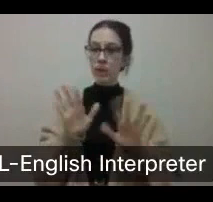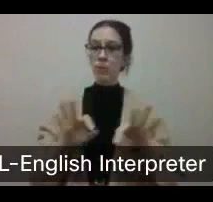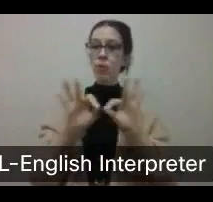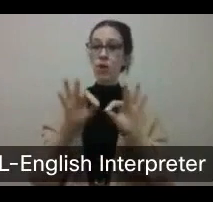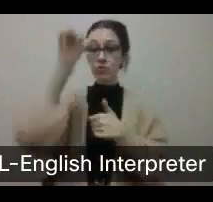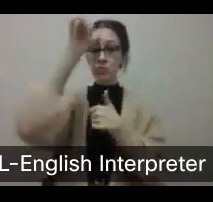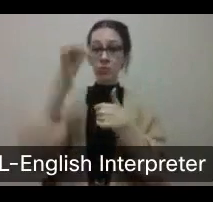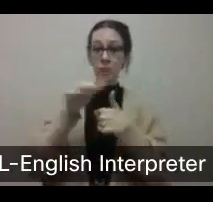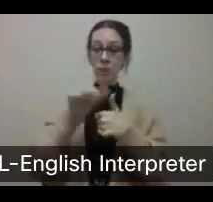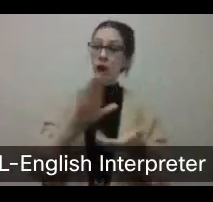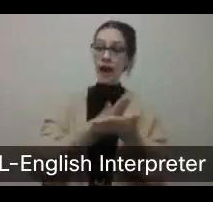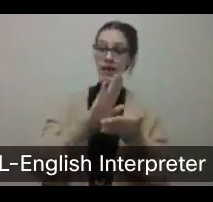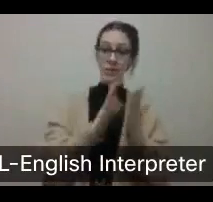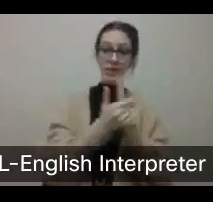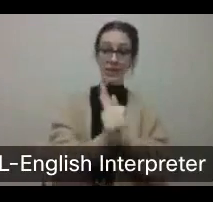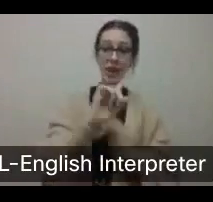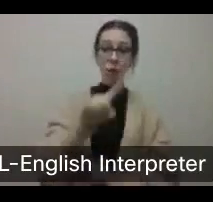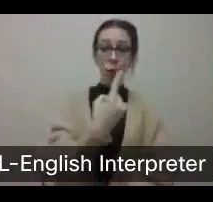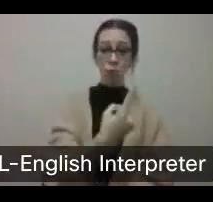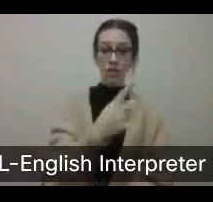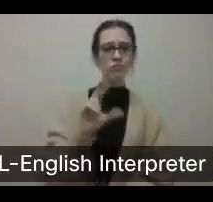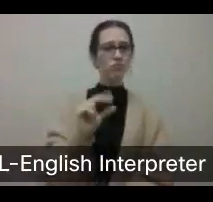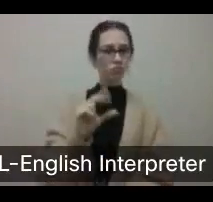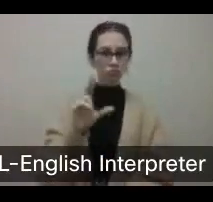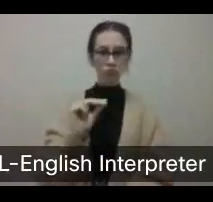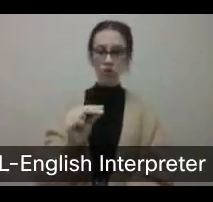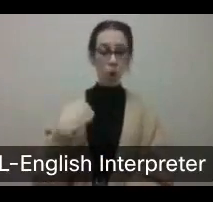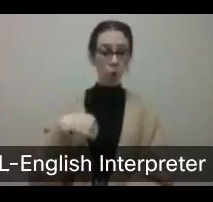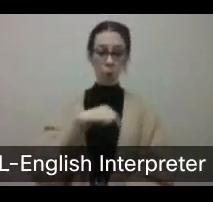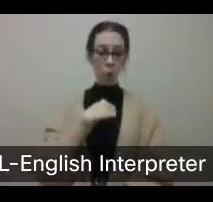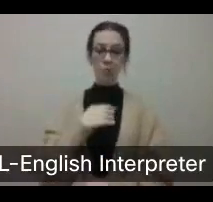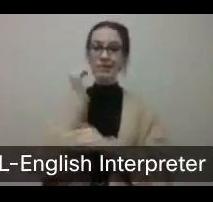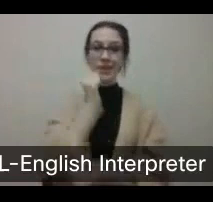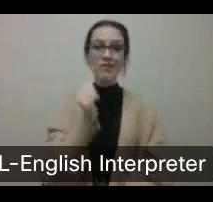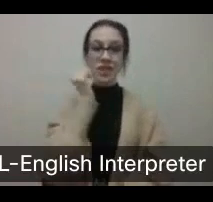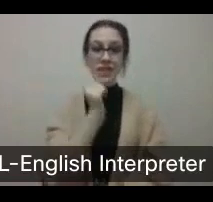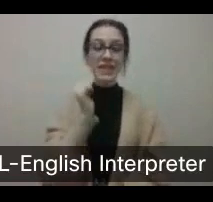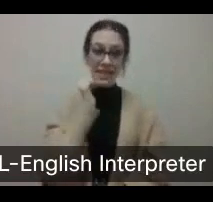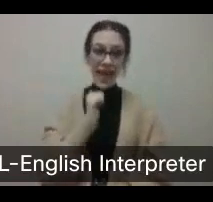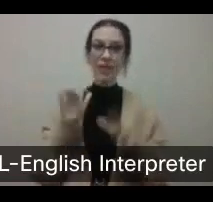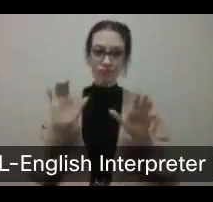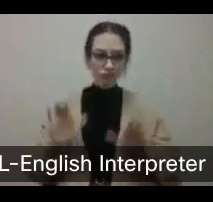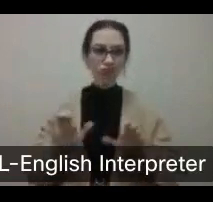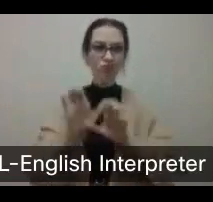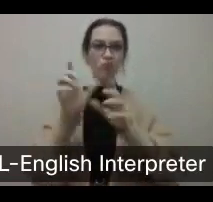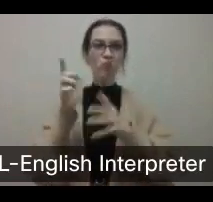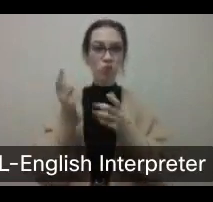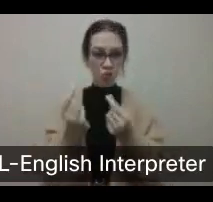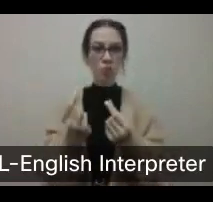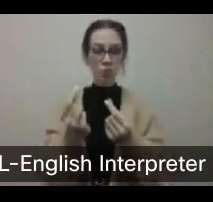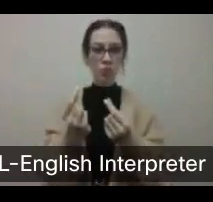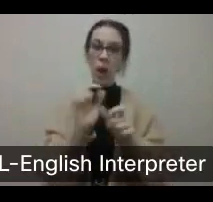academic skill. It's actually something that we do quite regularly in our day-to-day life or in our